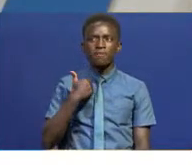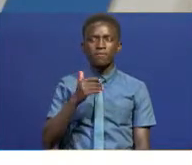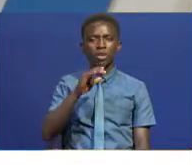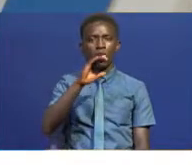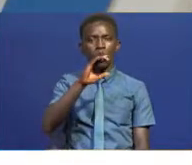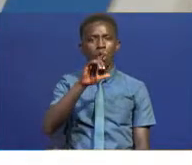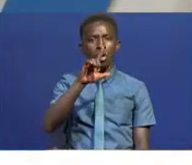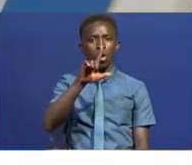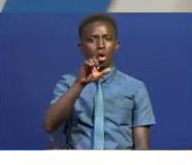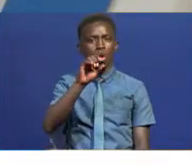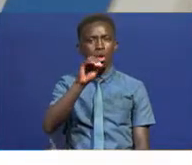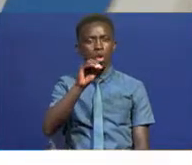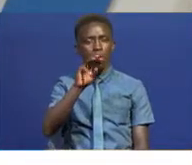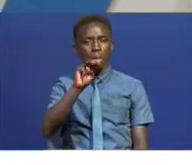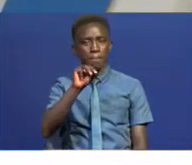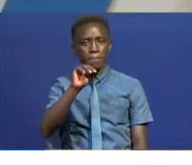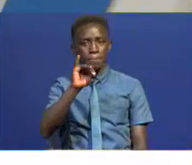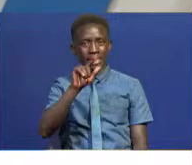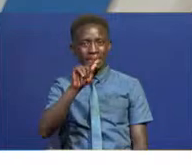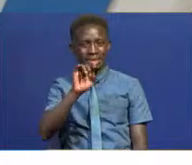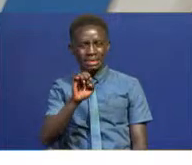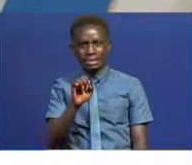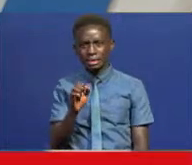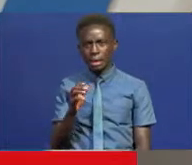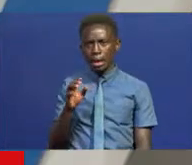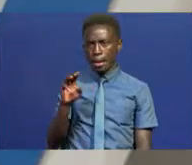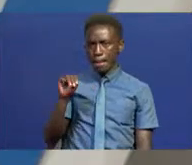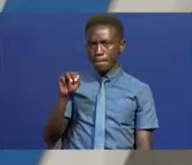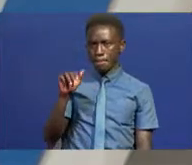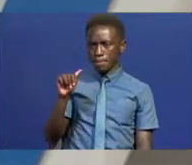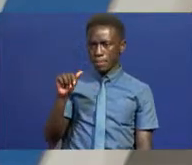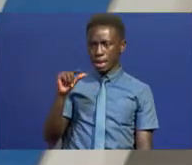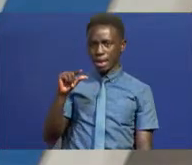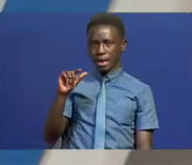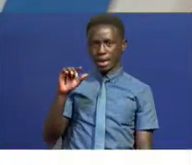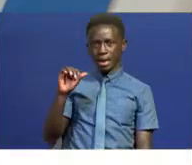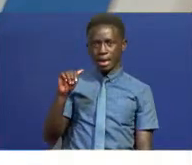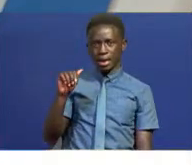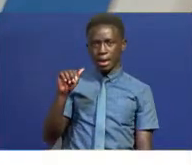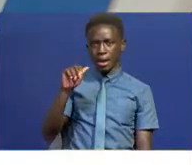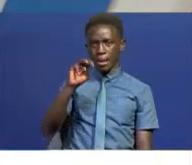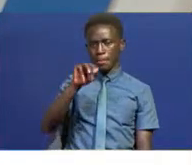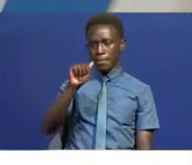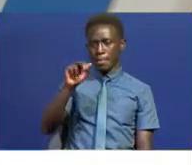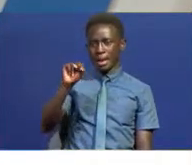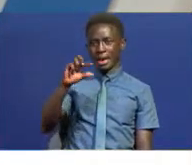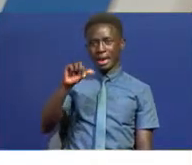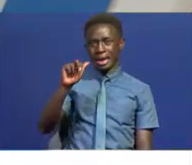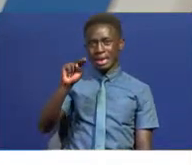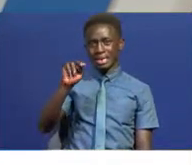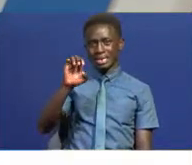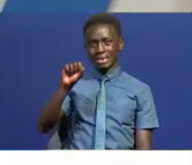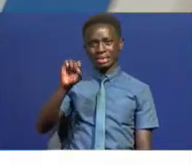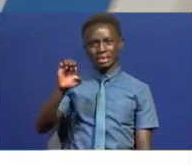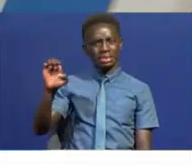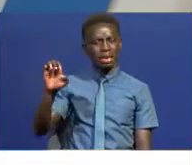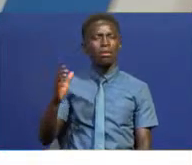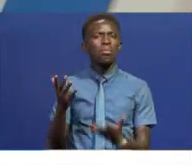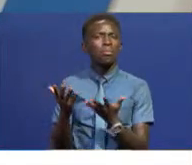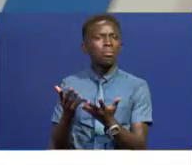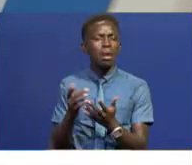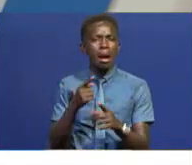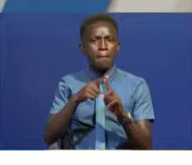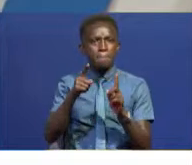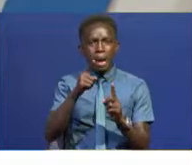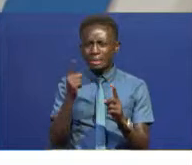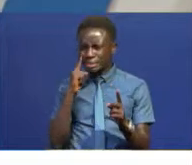chromite, we have manganese. They almost look almost alike. But through testing, you're able to tell the kind of minerals